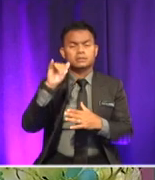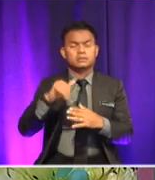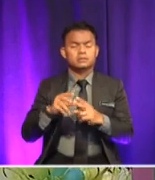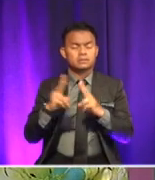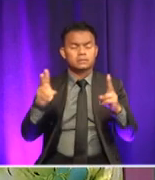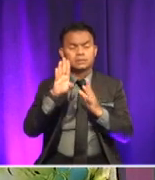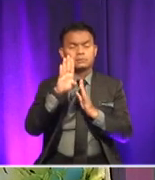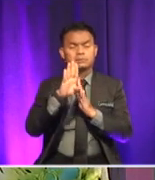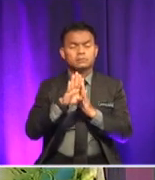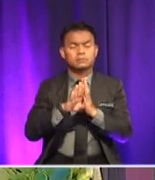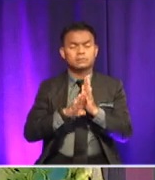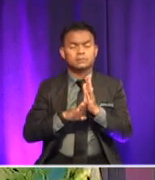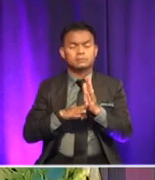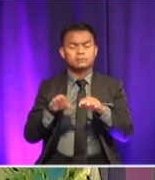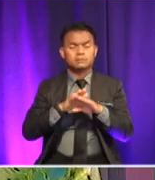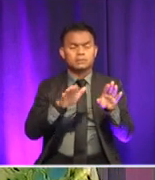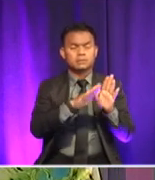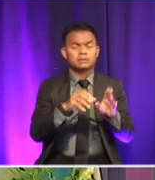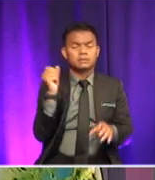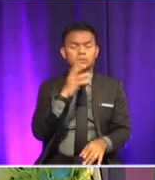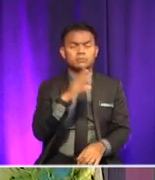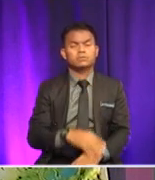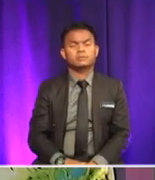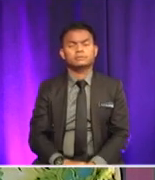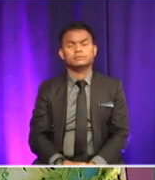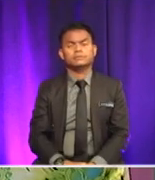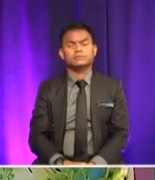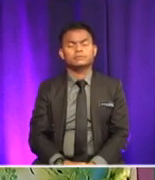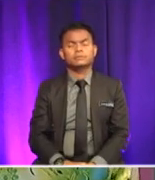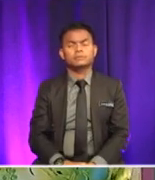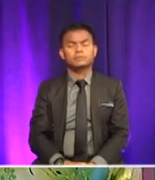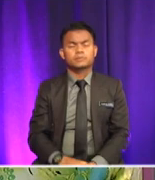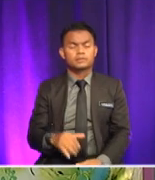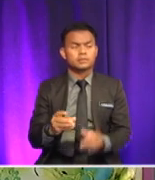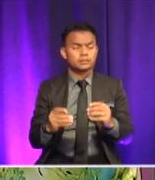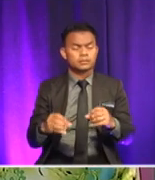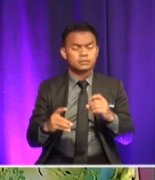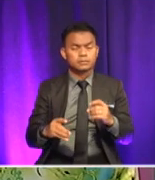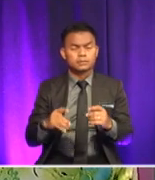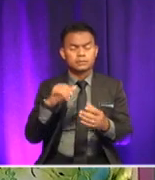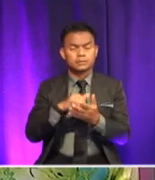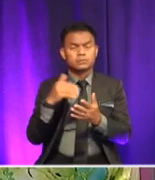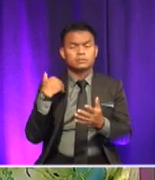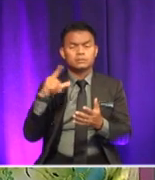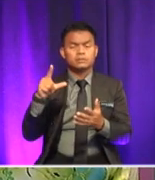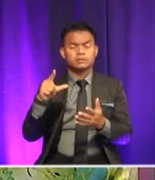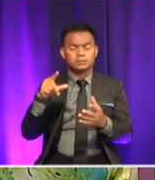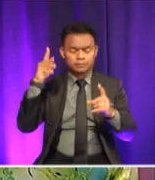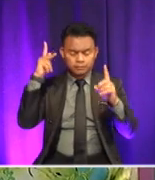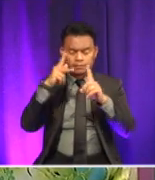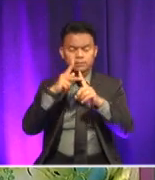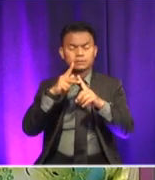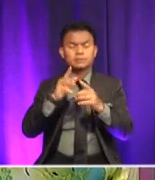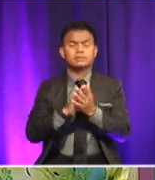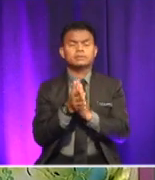go straight into what is required inside here. There is a point, there's a reason why that